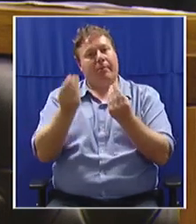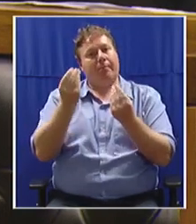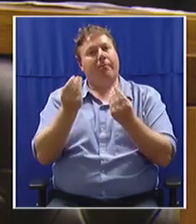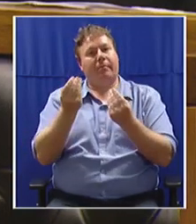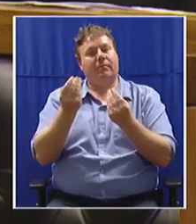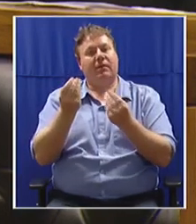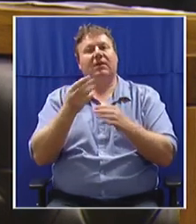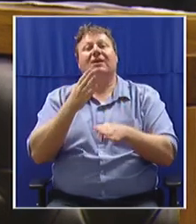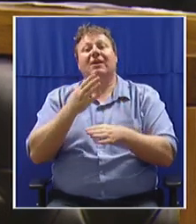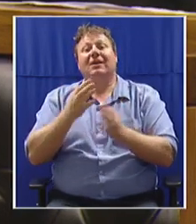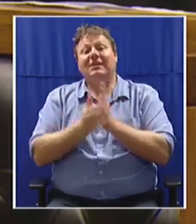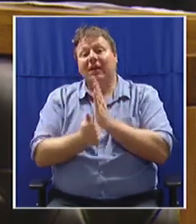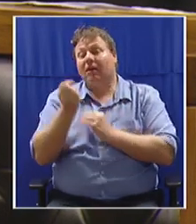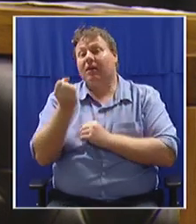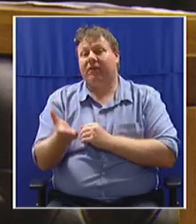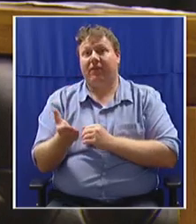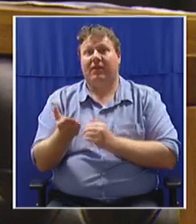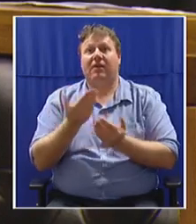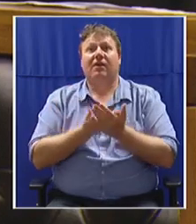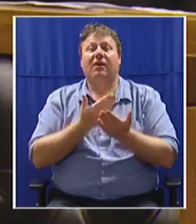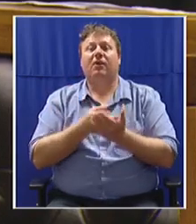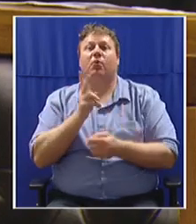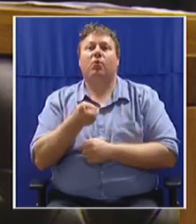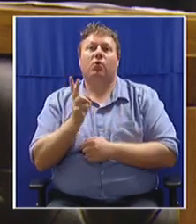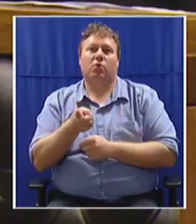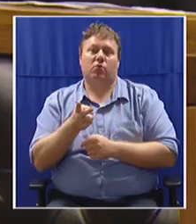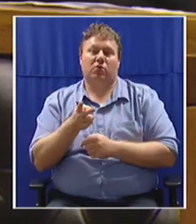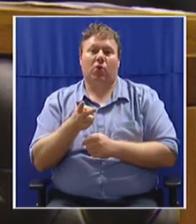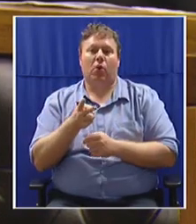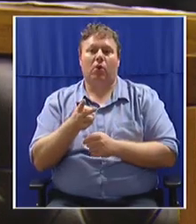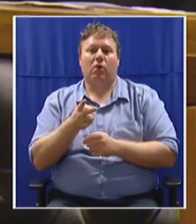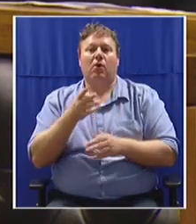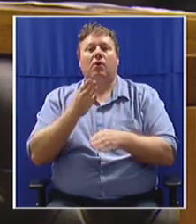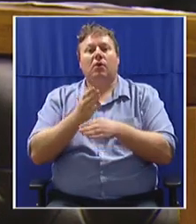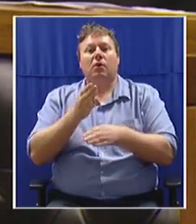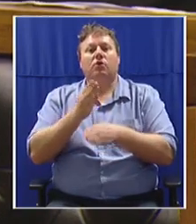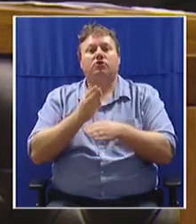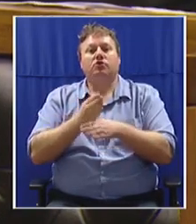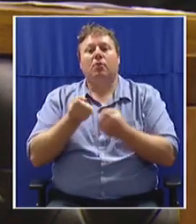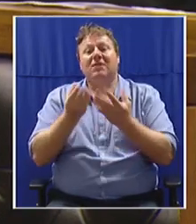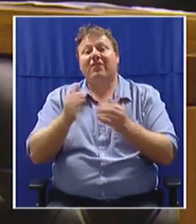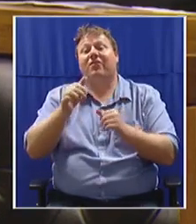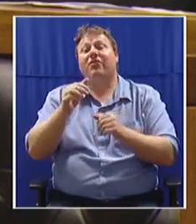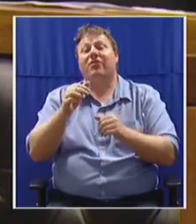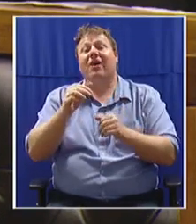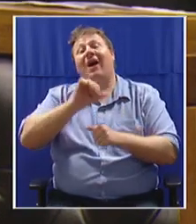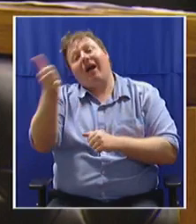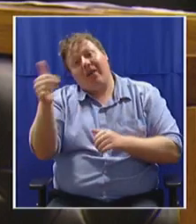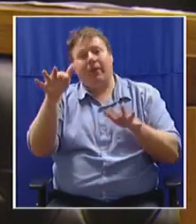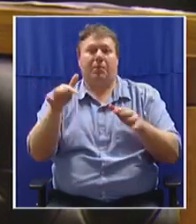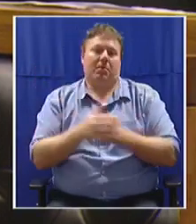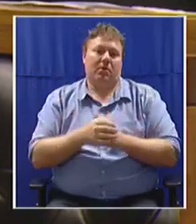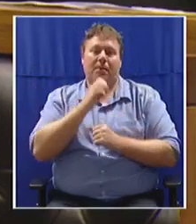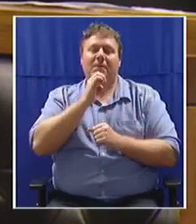giving them a skill so that they can also be employers. So it's a two-pronged